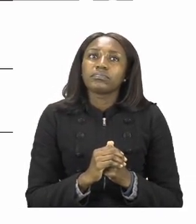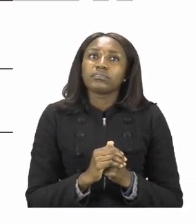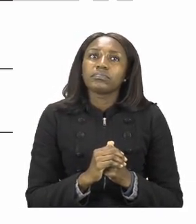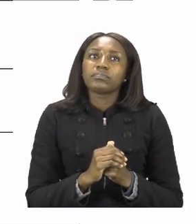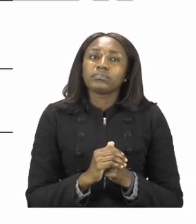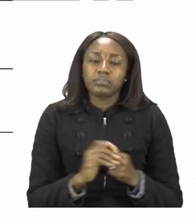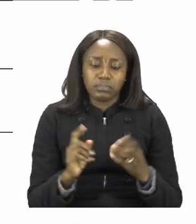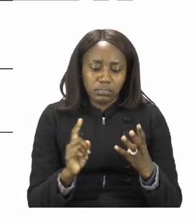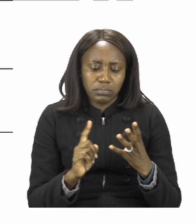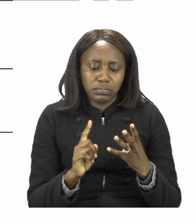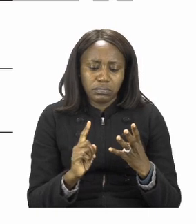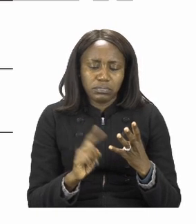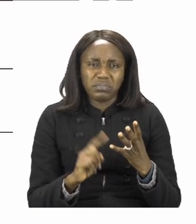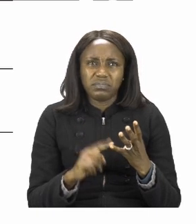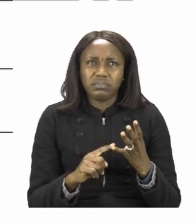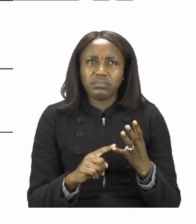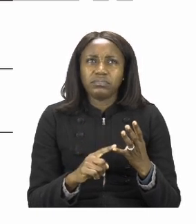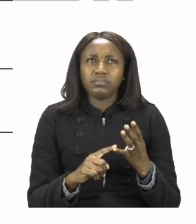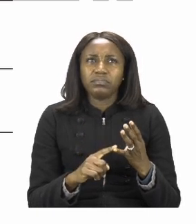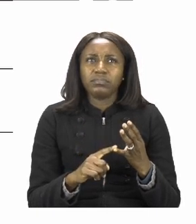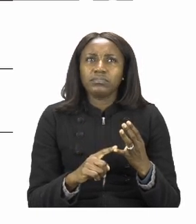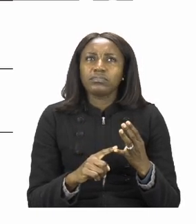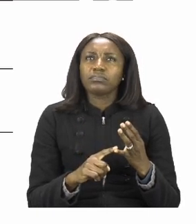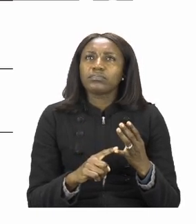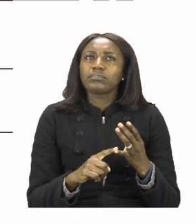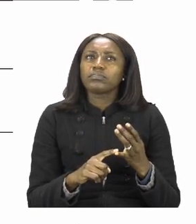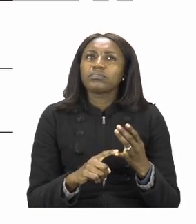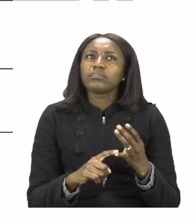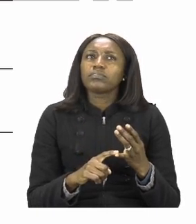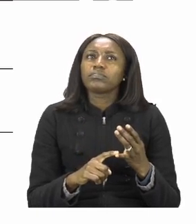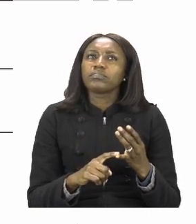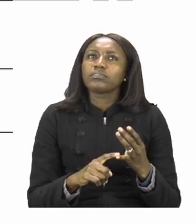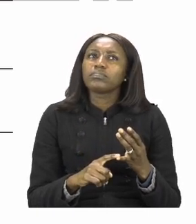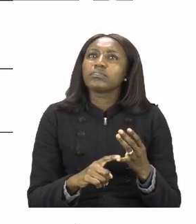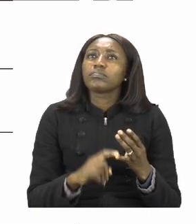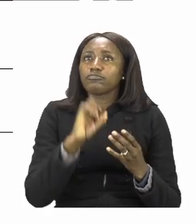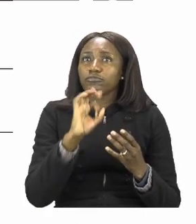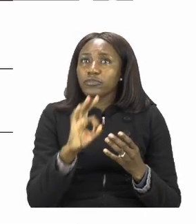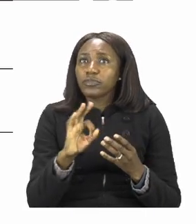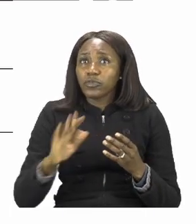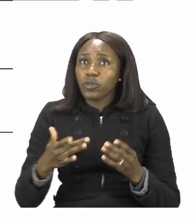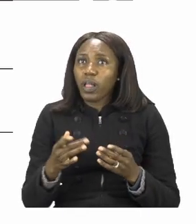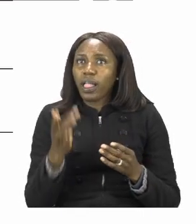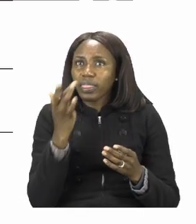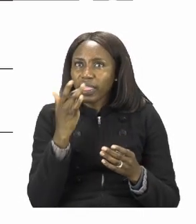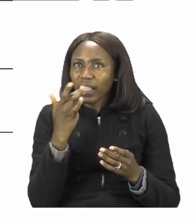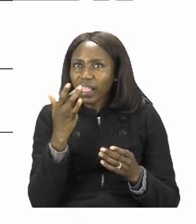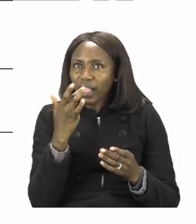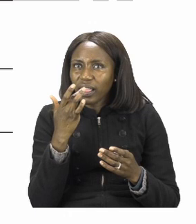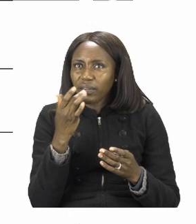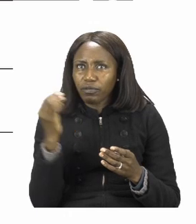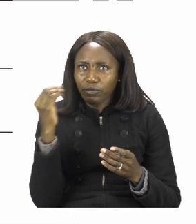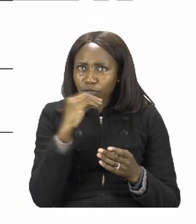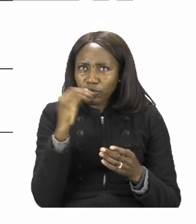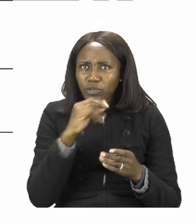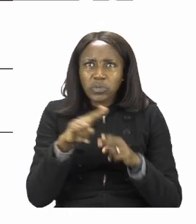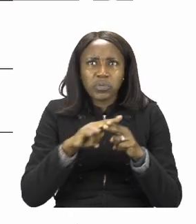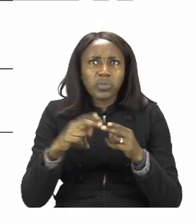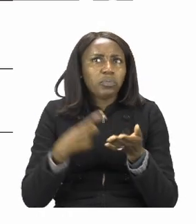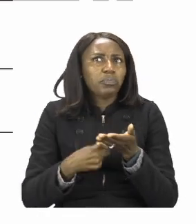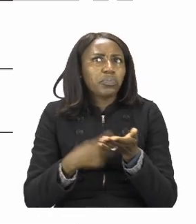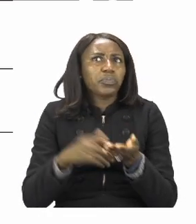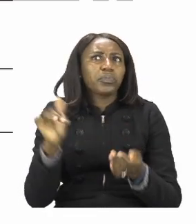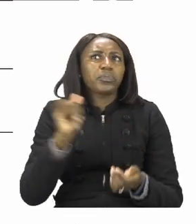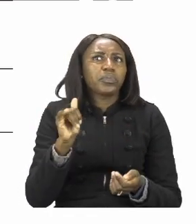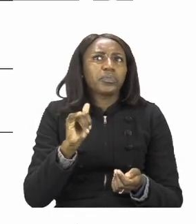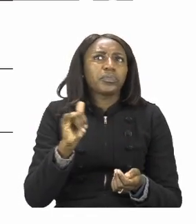Number 4 says, what spoon must you use to taste food?